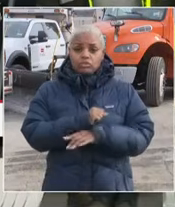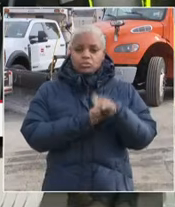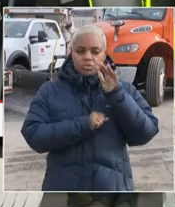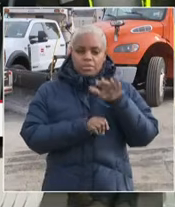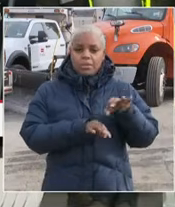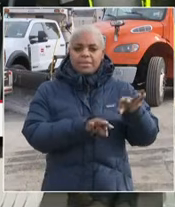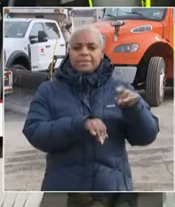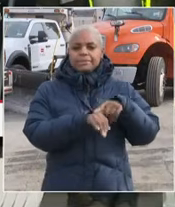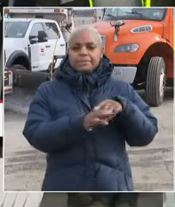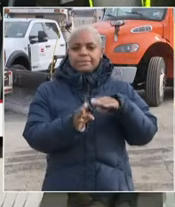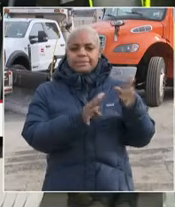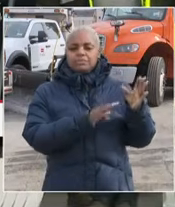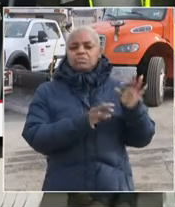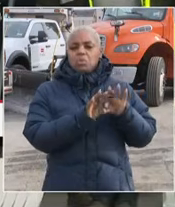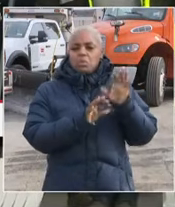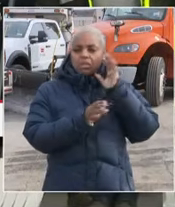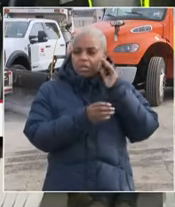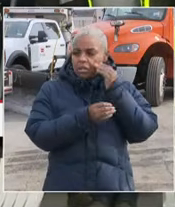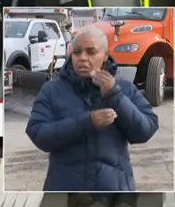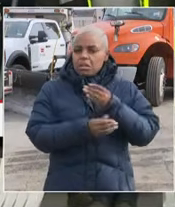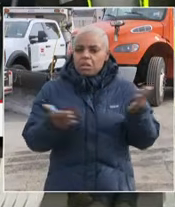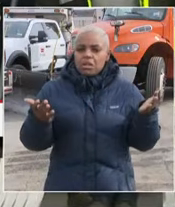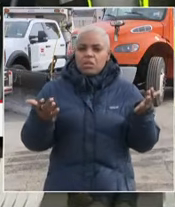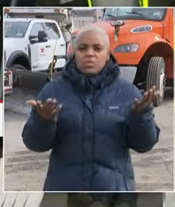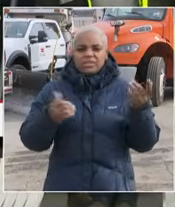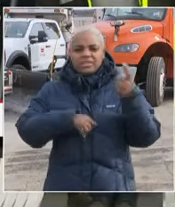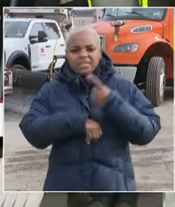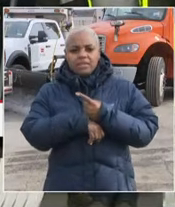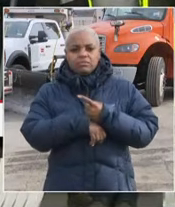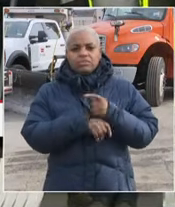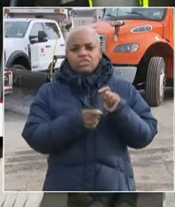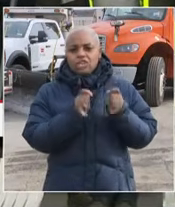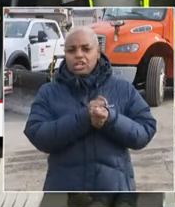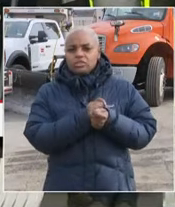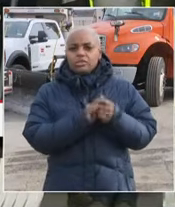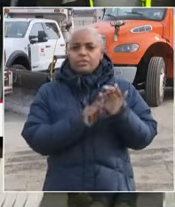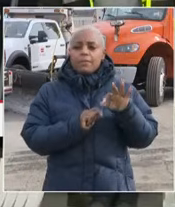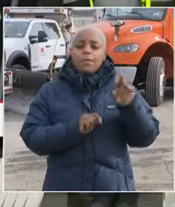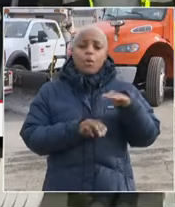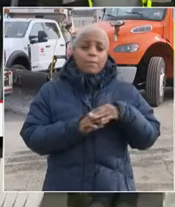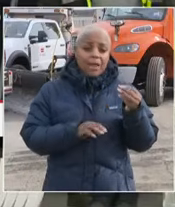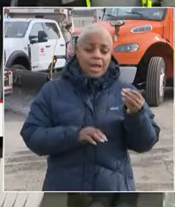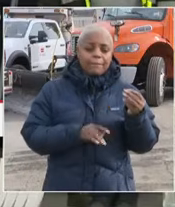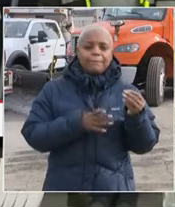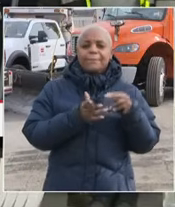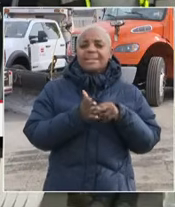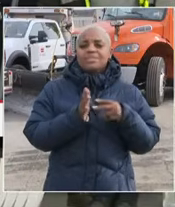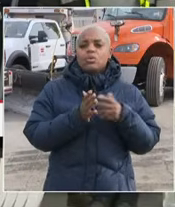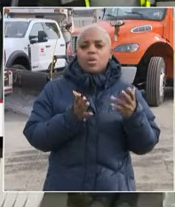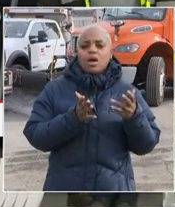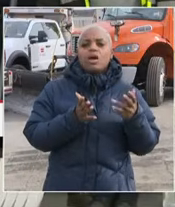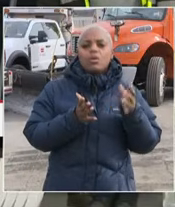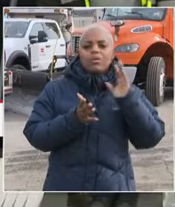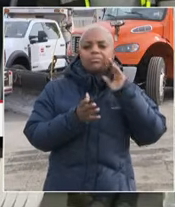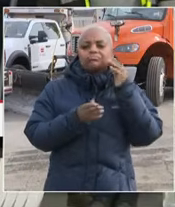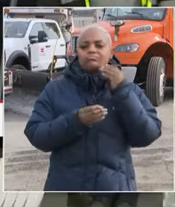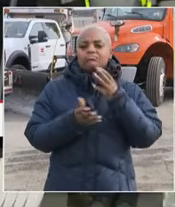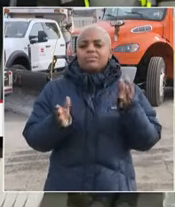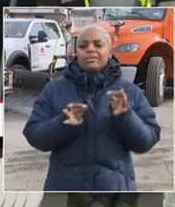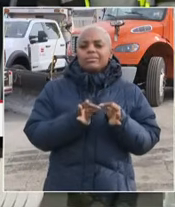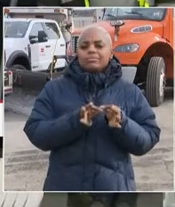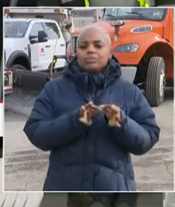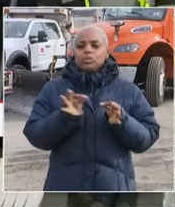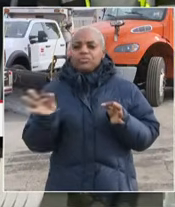you up to date on if you have a Monday pickup, for example, when you should expect